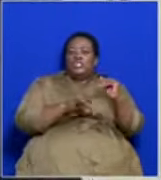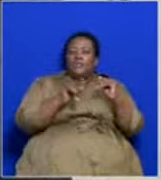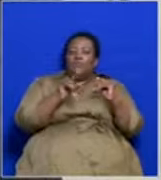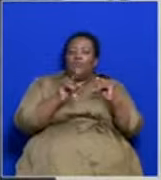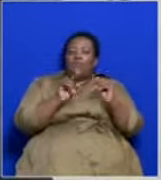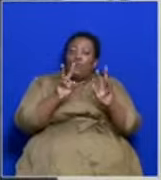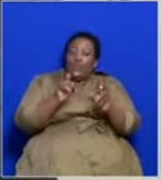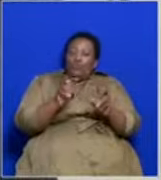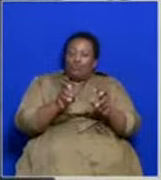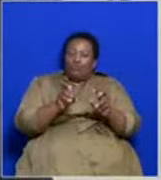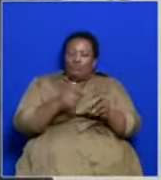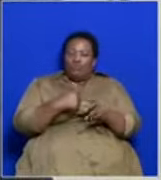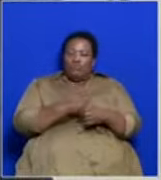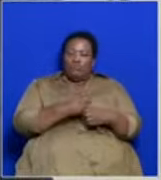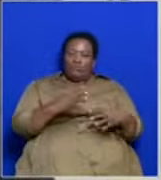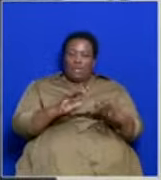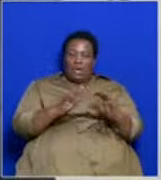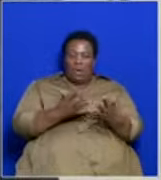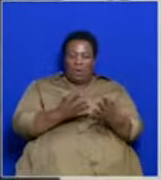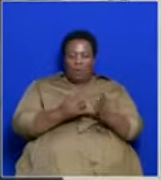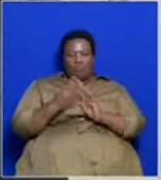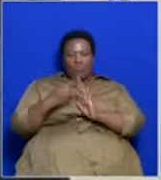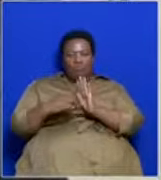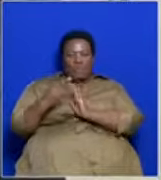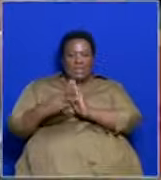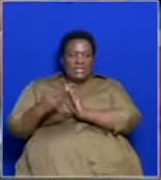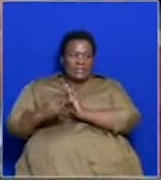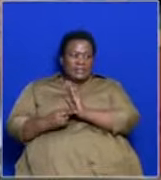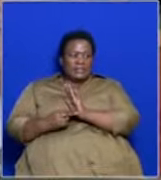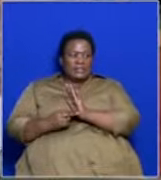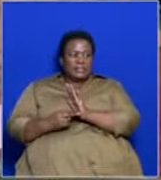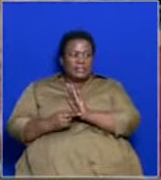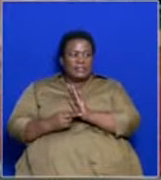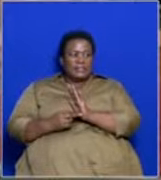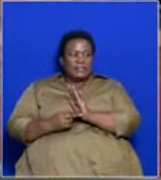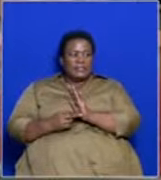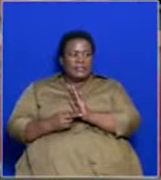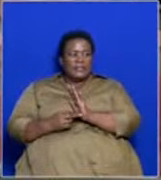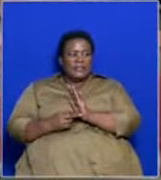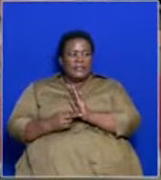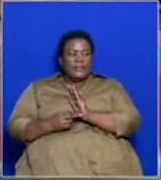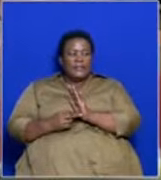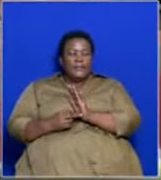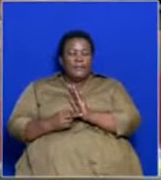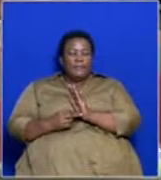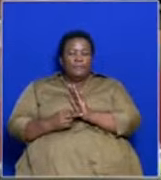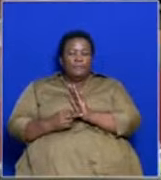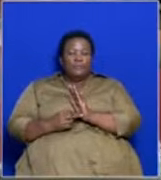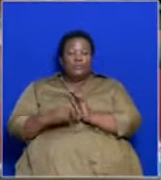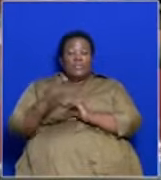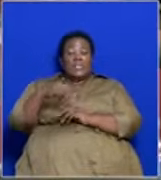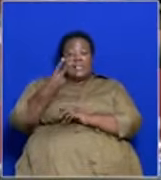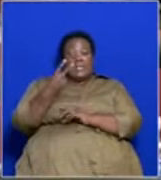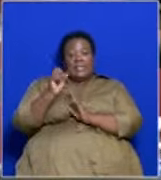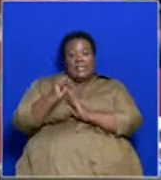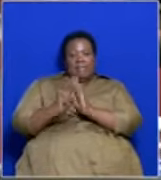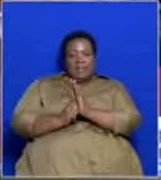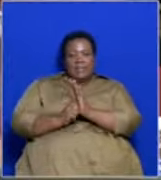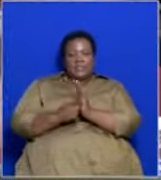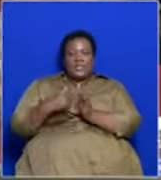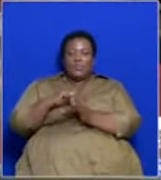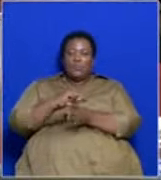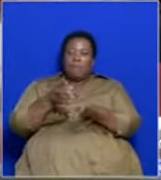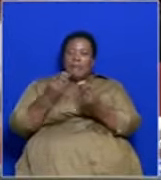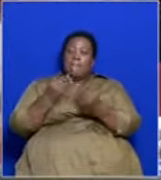by reading, what I will be reading, it will be the second statement that was obtained after I have